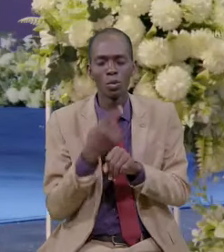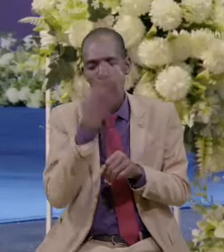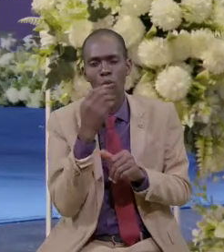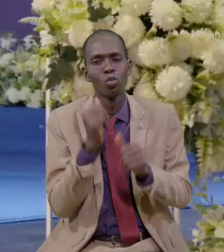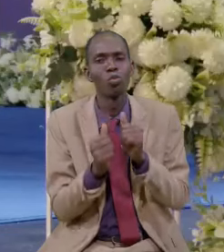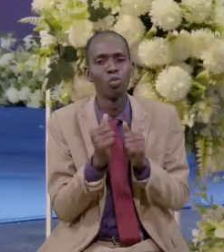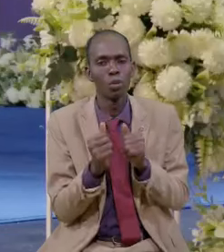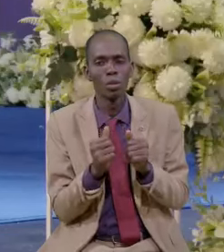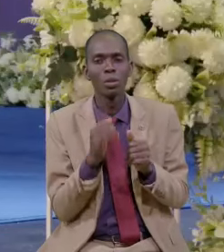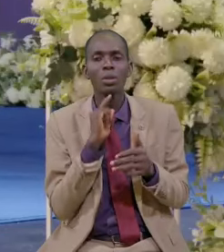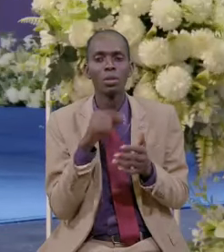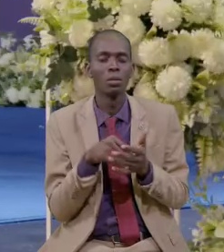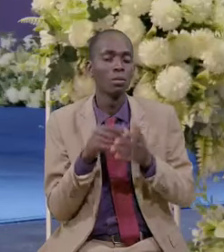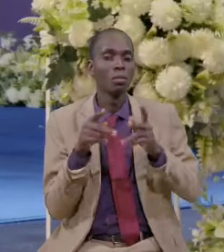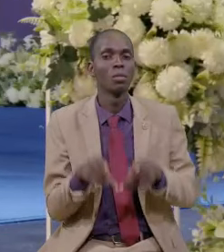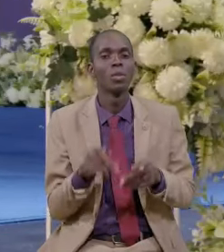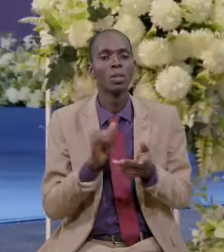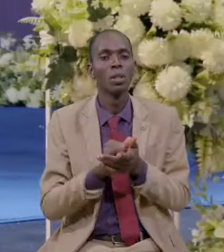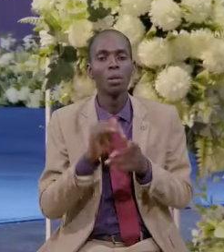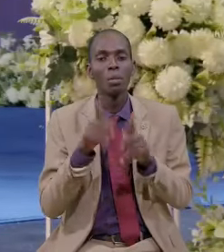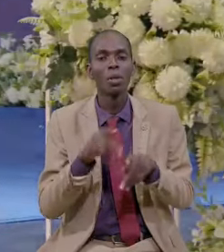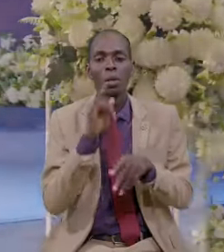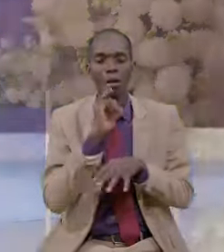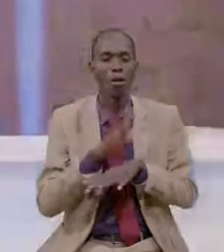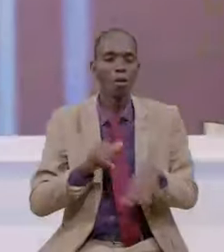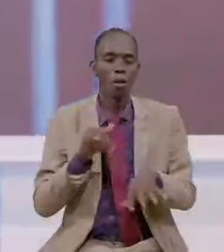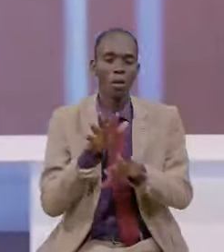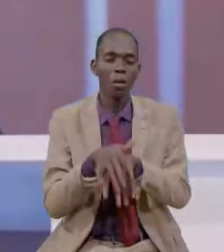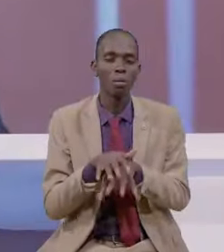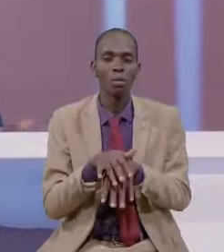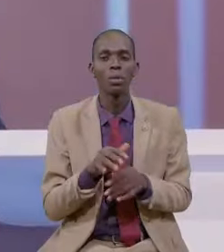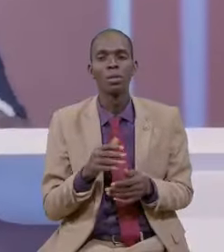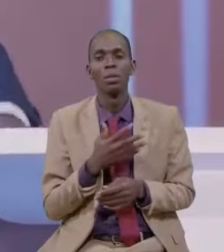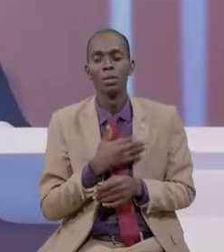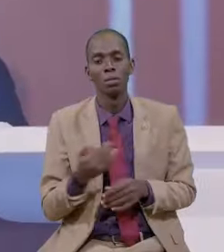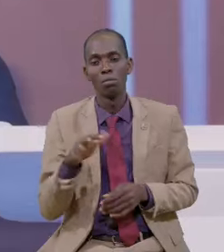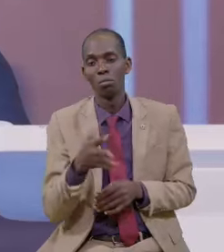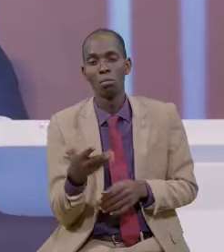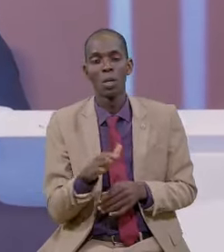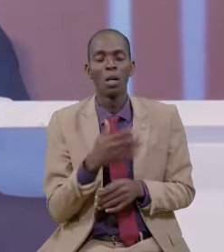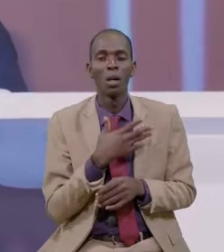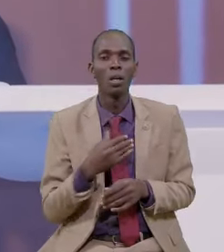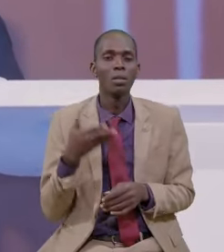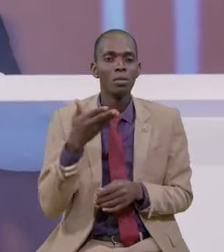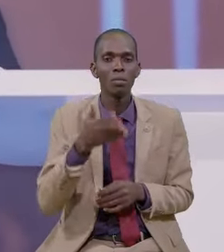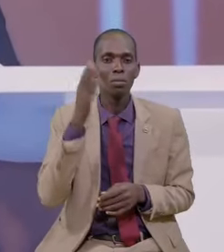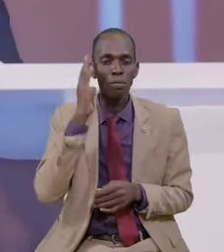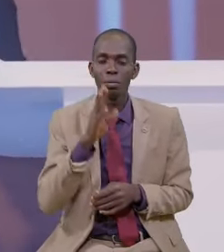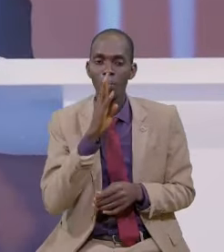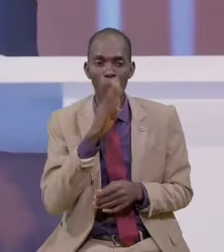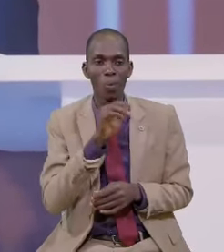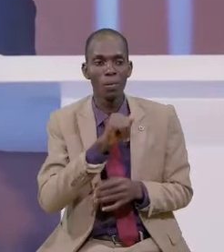not white. Hypocrites. And there will be the final day rejection